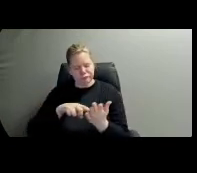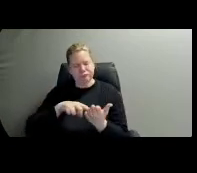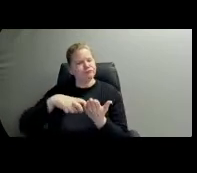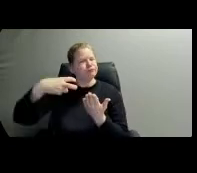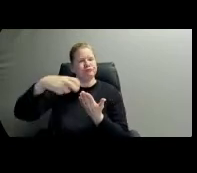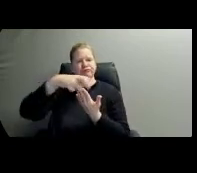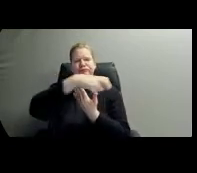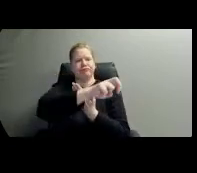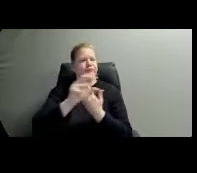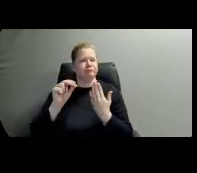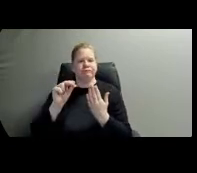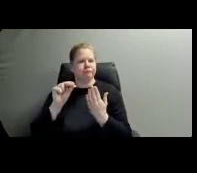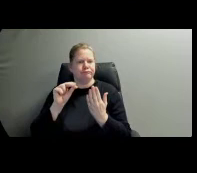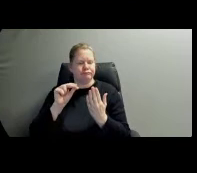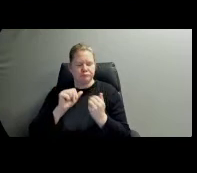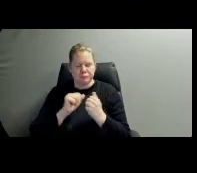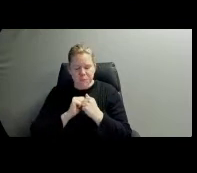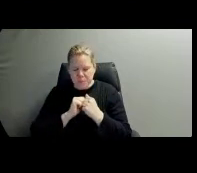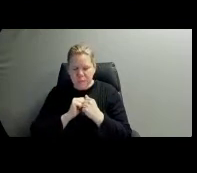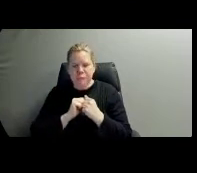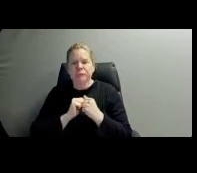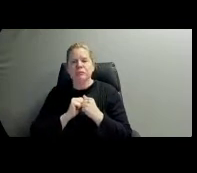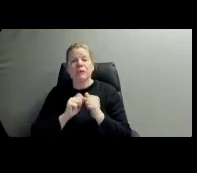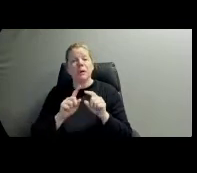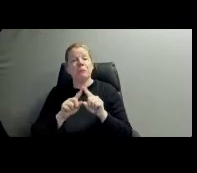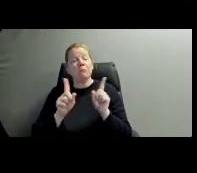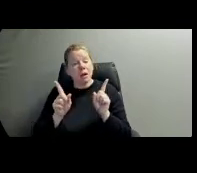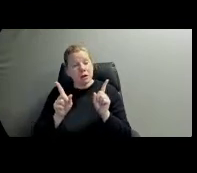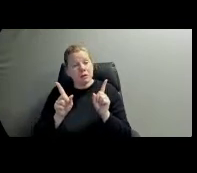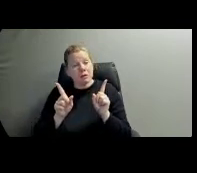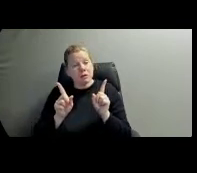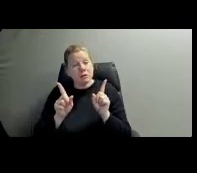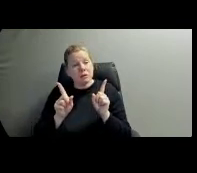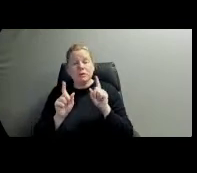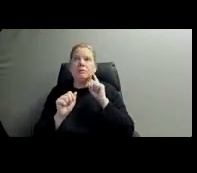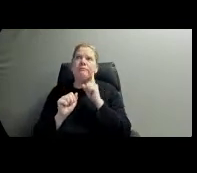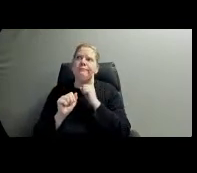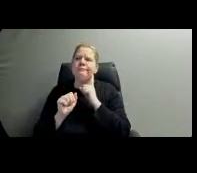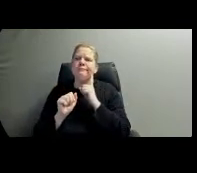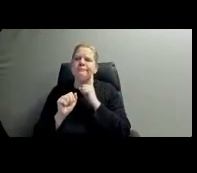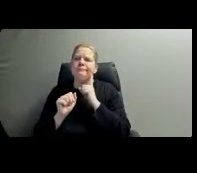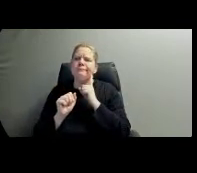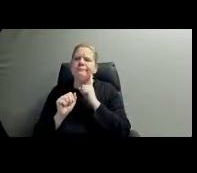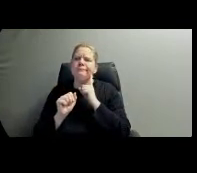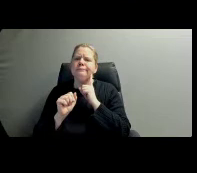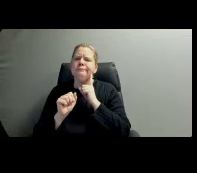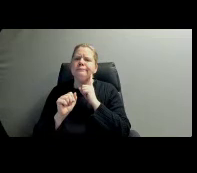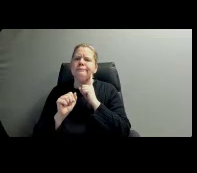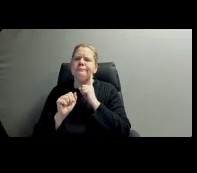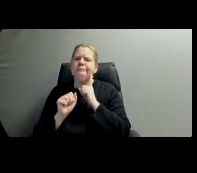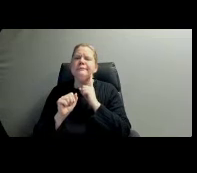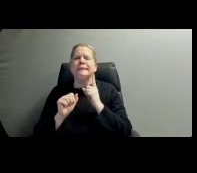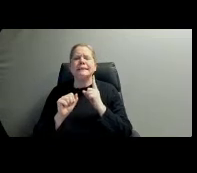any interaction that you're having with the application, but rather it's sort of a cumulative insight that's